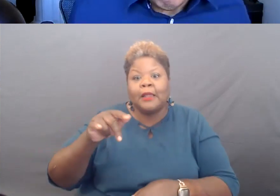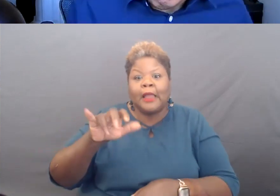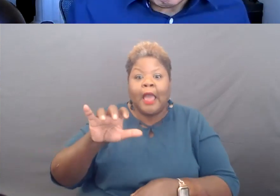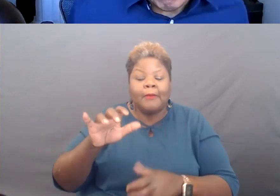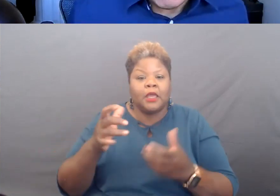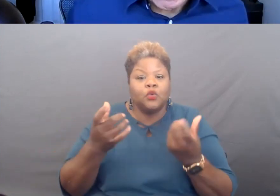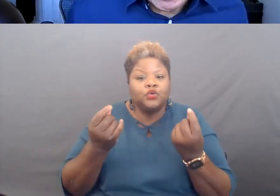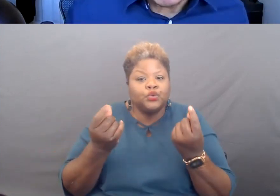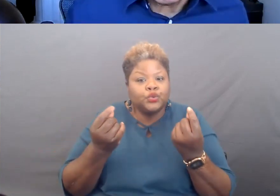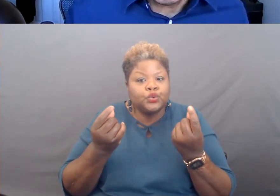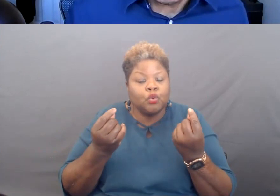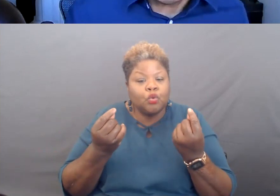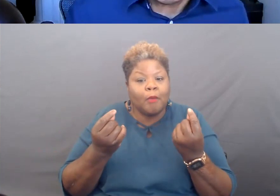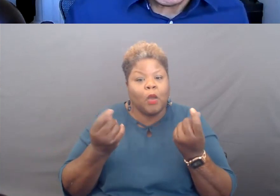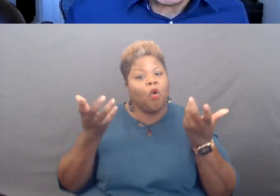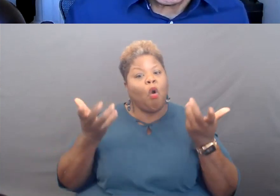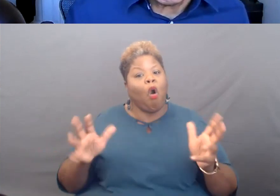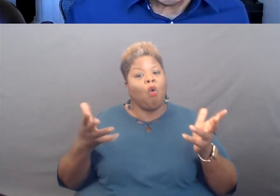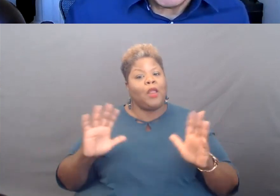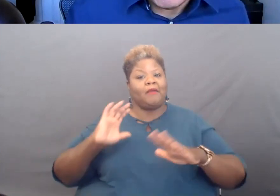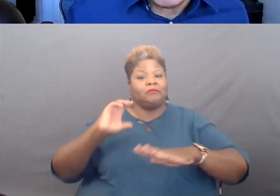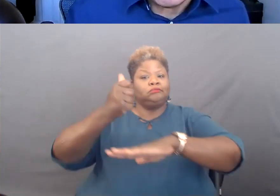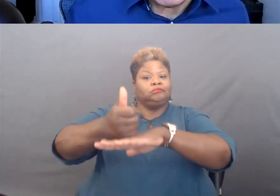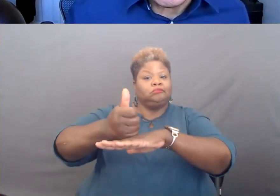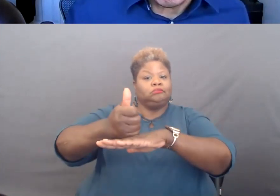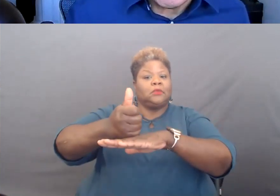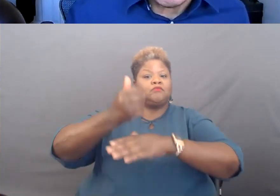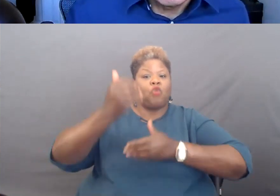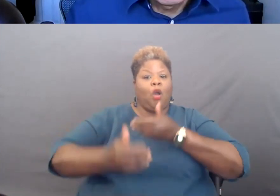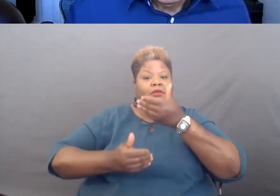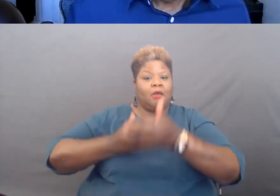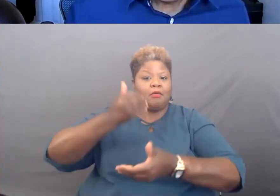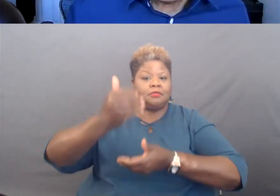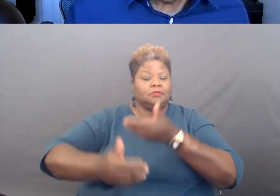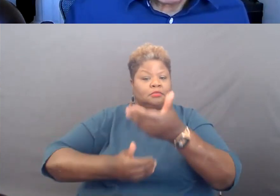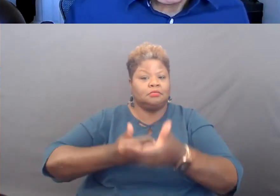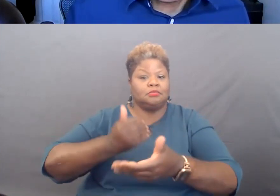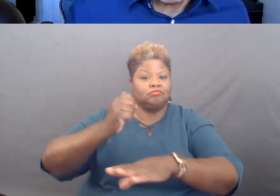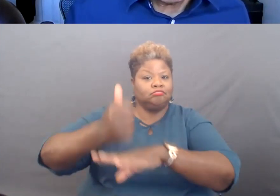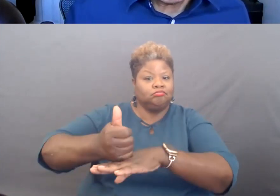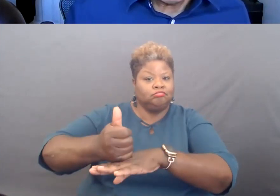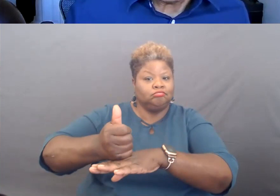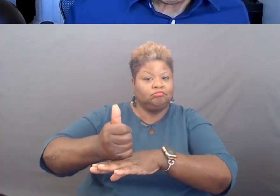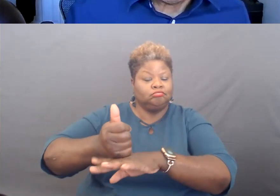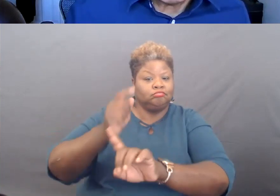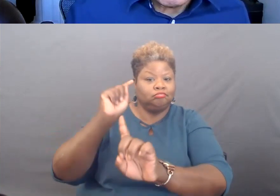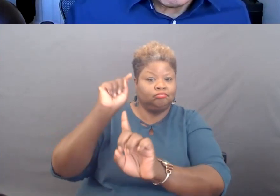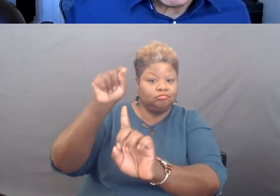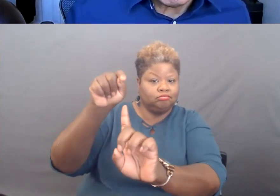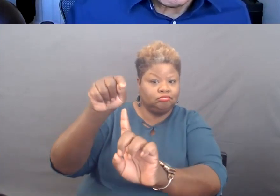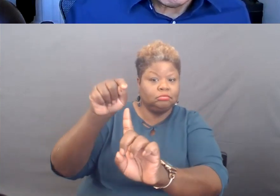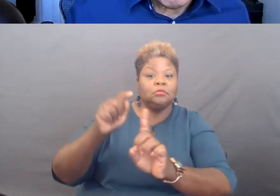we'll already have a system in place and processes in place to make sure individuals